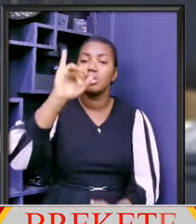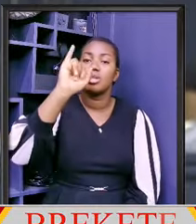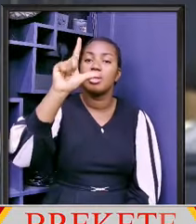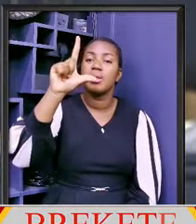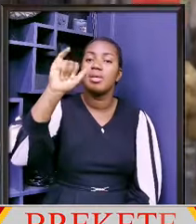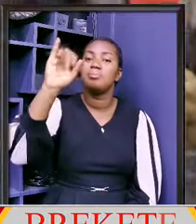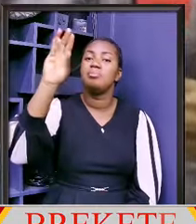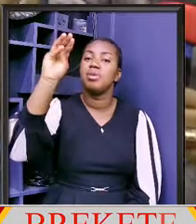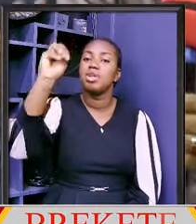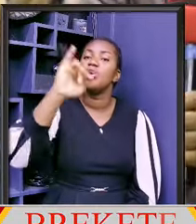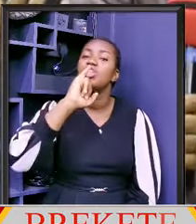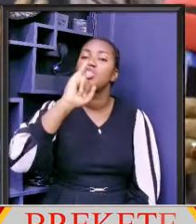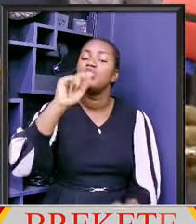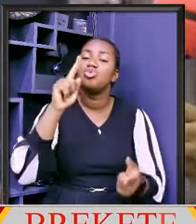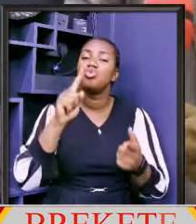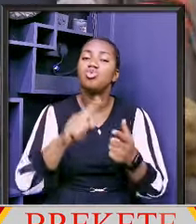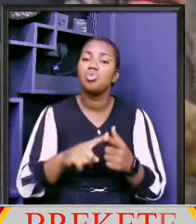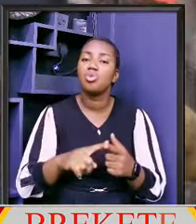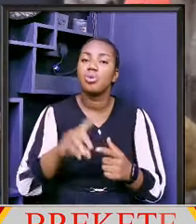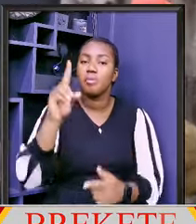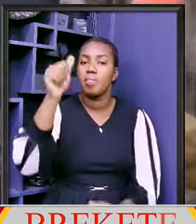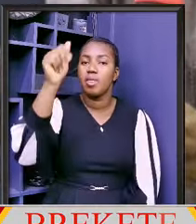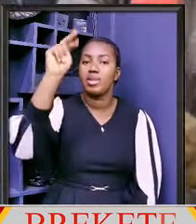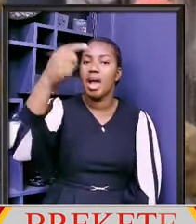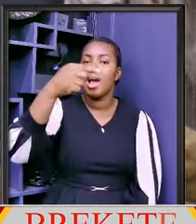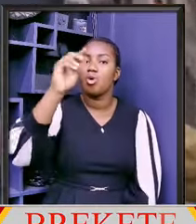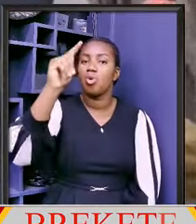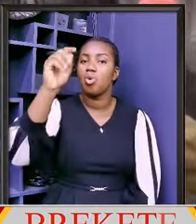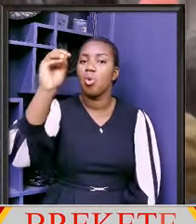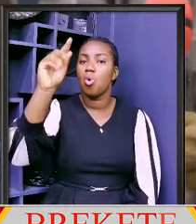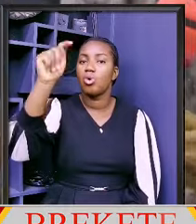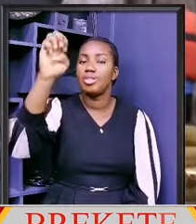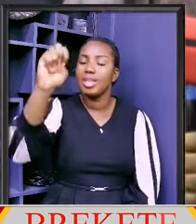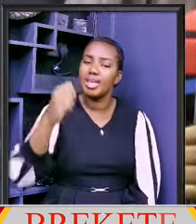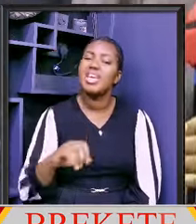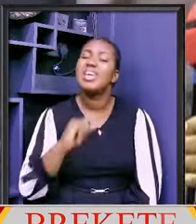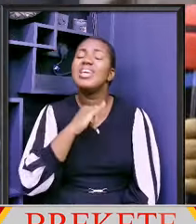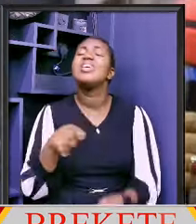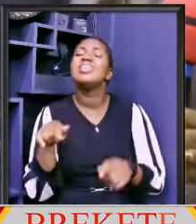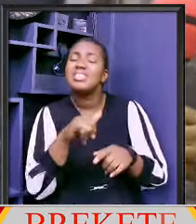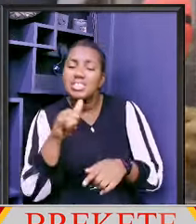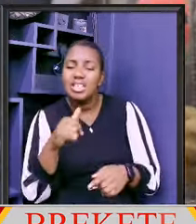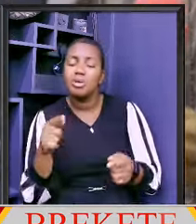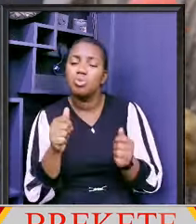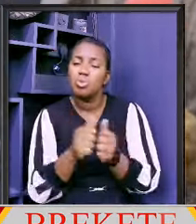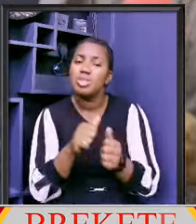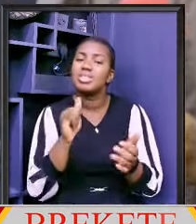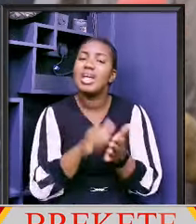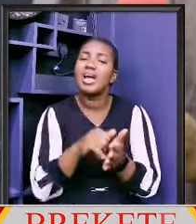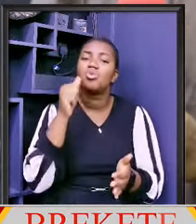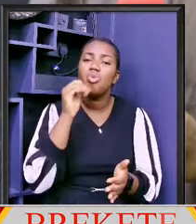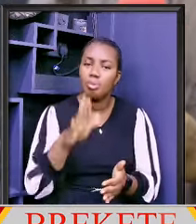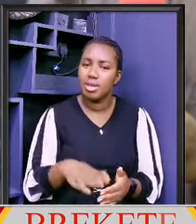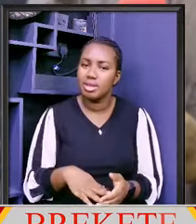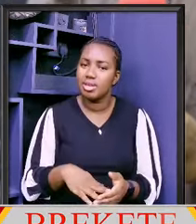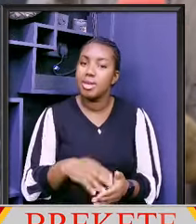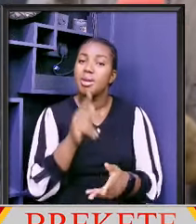the woman? They say now the size of bomb bomb, now they determine the quantity of poop where go come out.